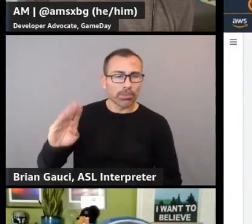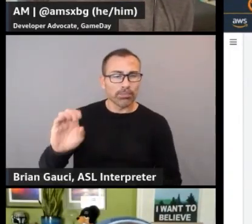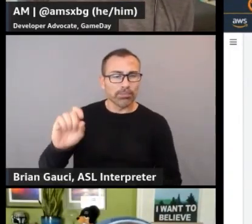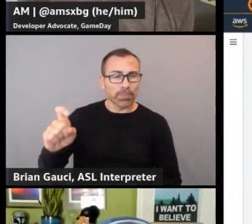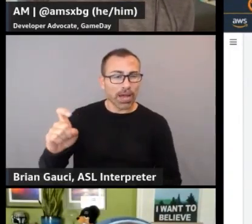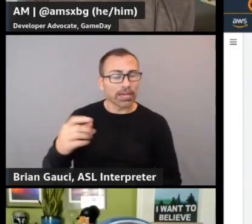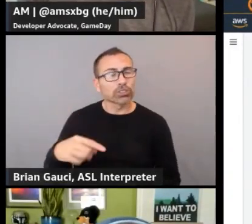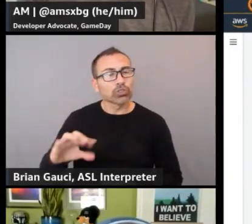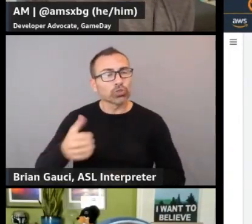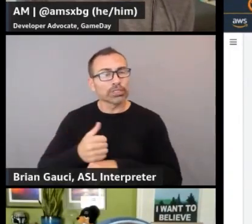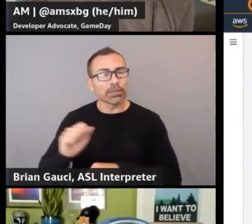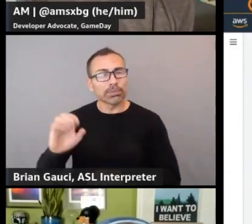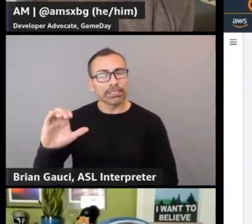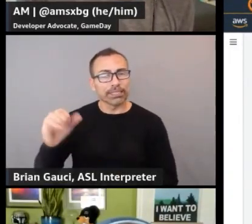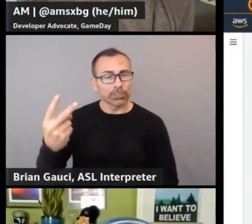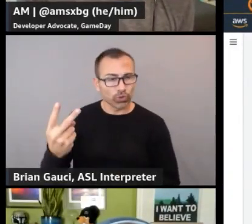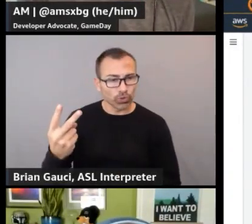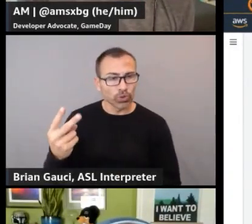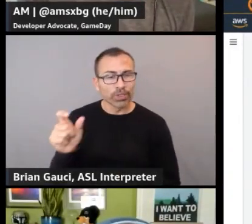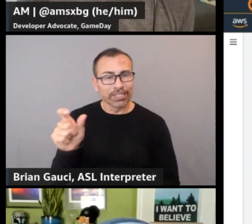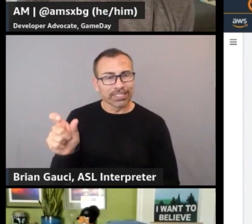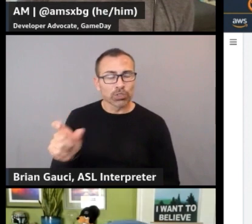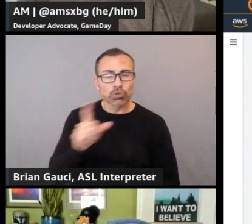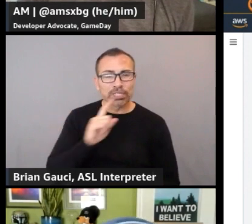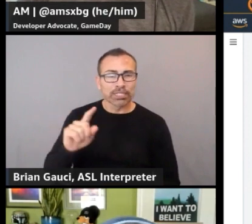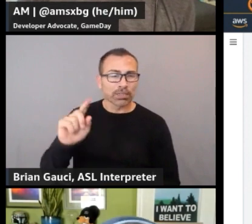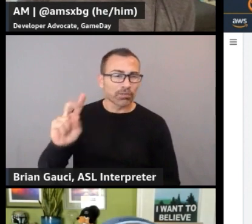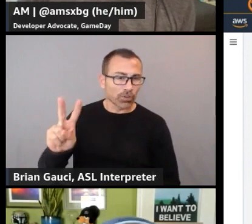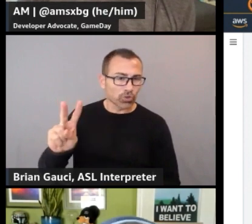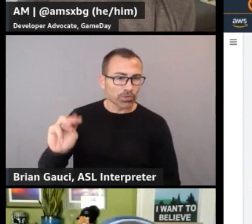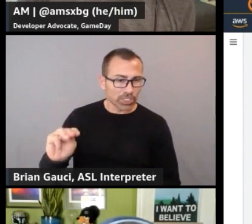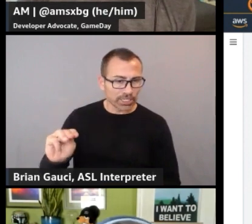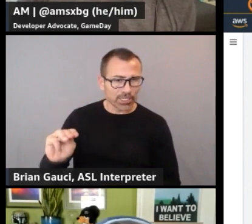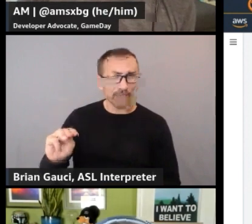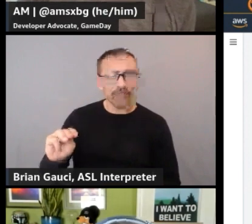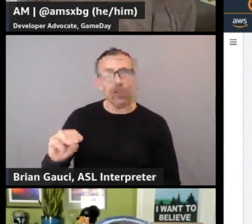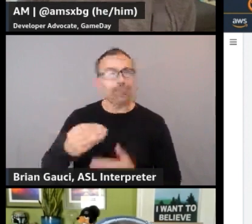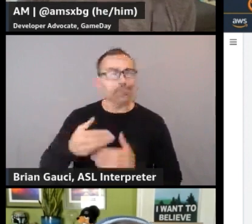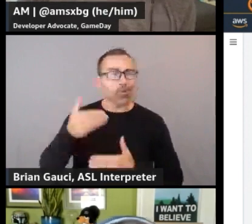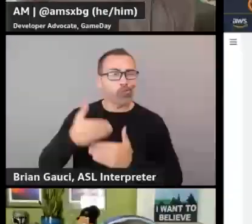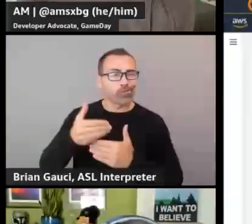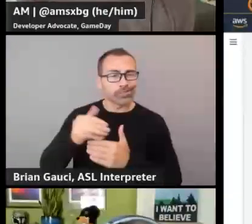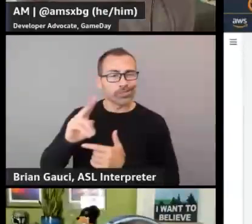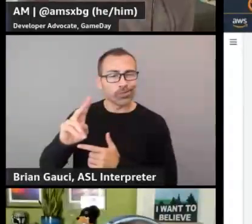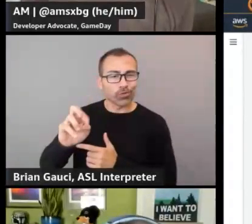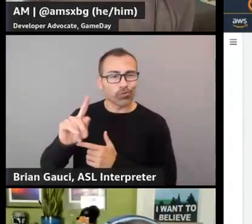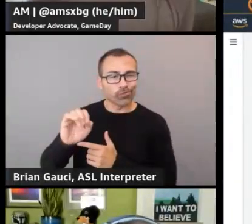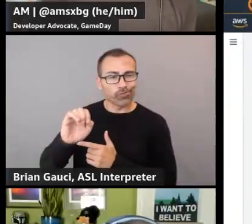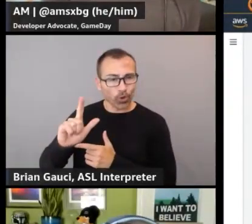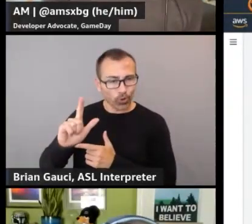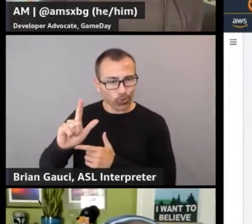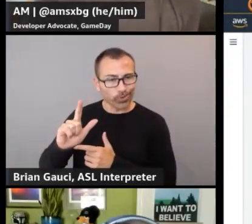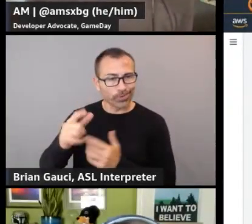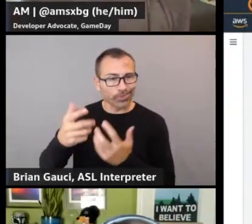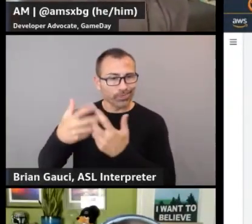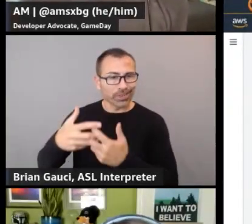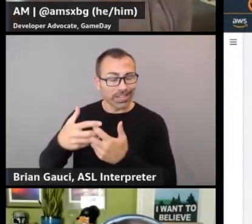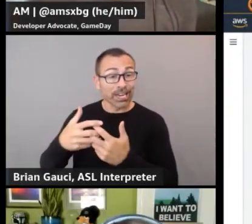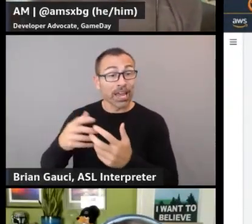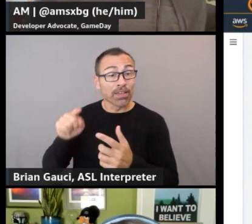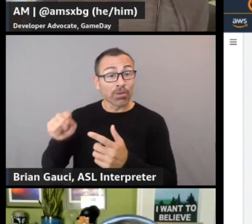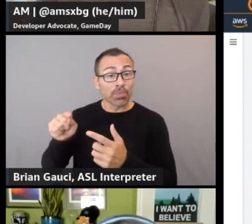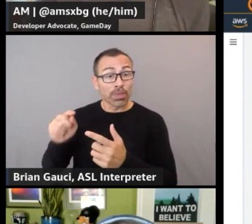a EC2 instance, which is a virtual machine. So it's a virtual machine, a Windows virtual machine, and from there you can then jump